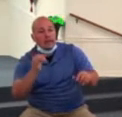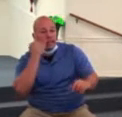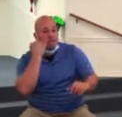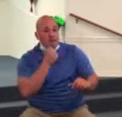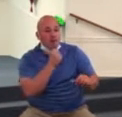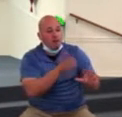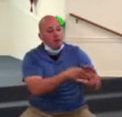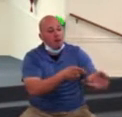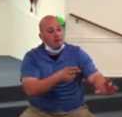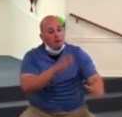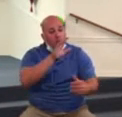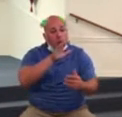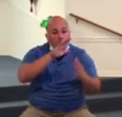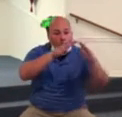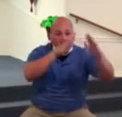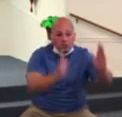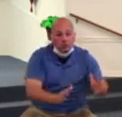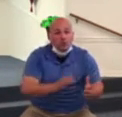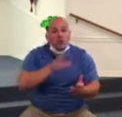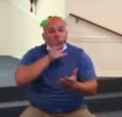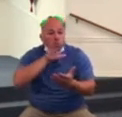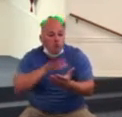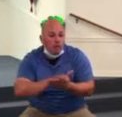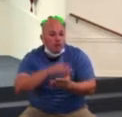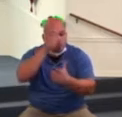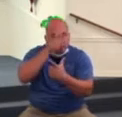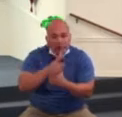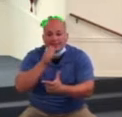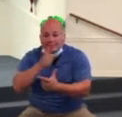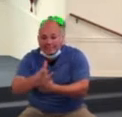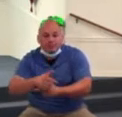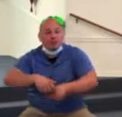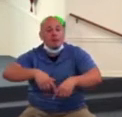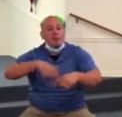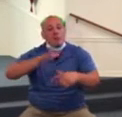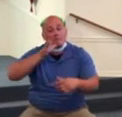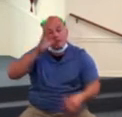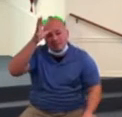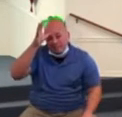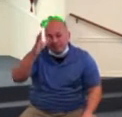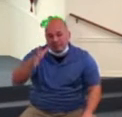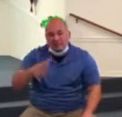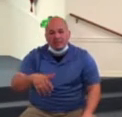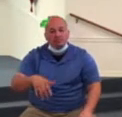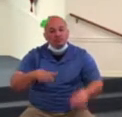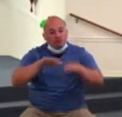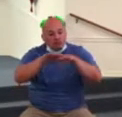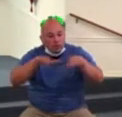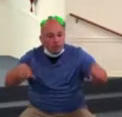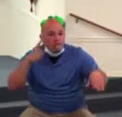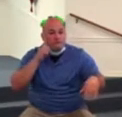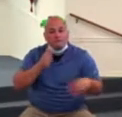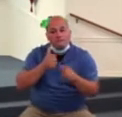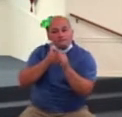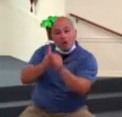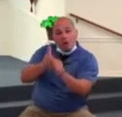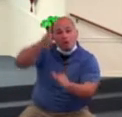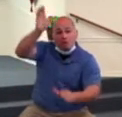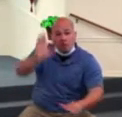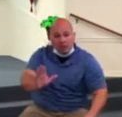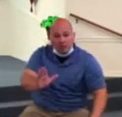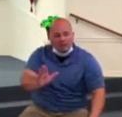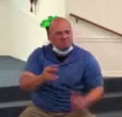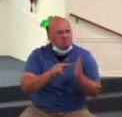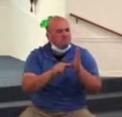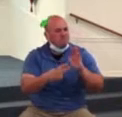wife or brothers or sisters or parents or children for the sake of the kingdom of God will